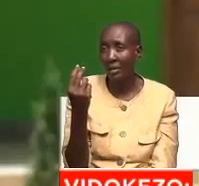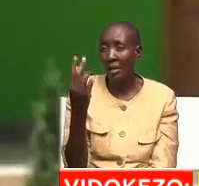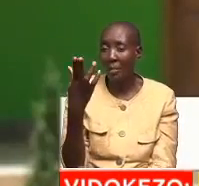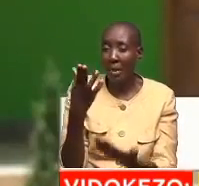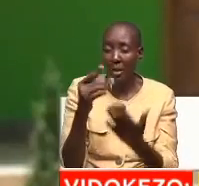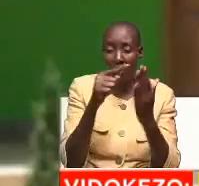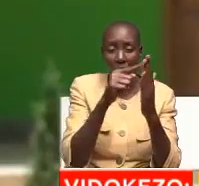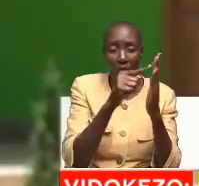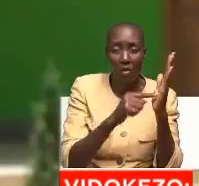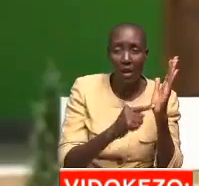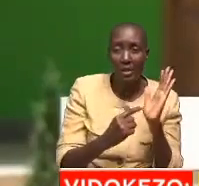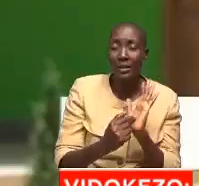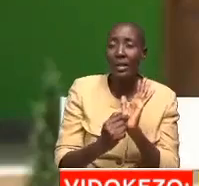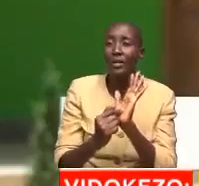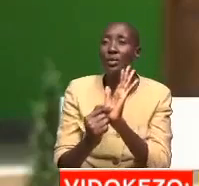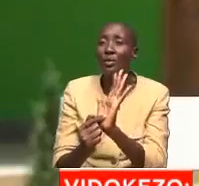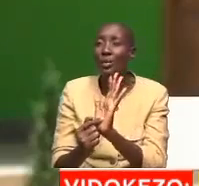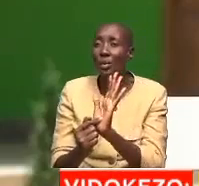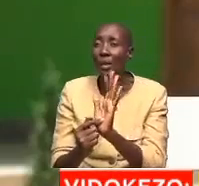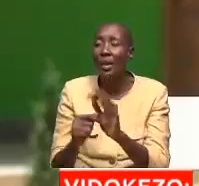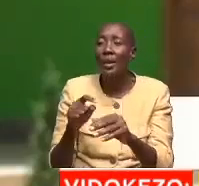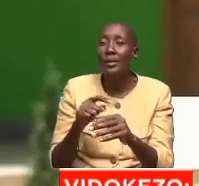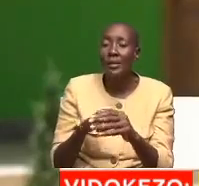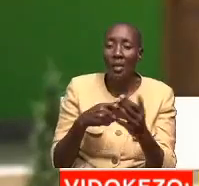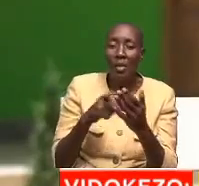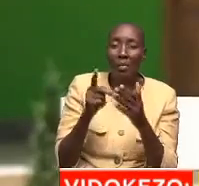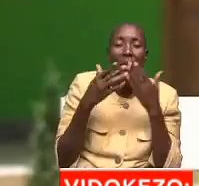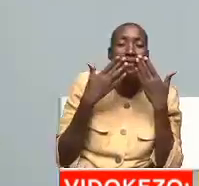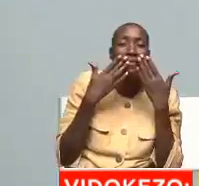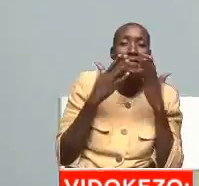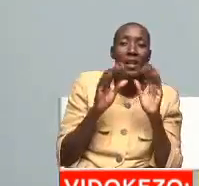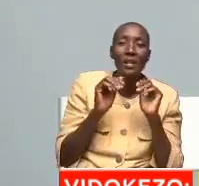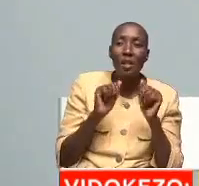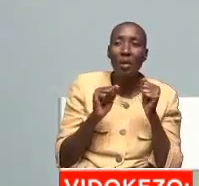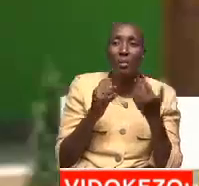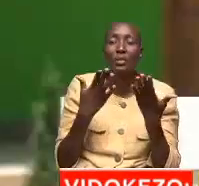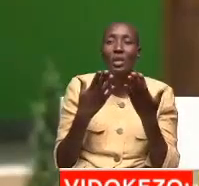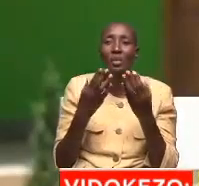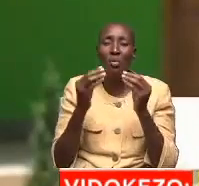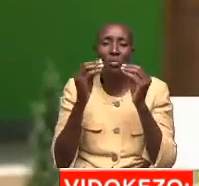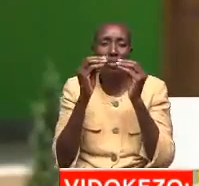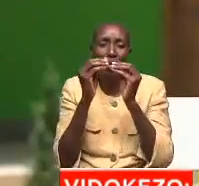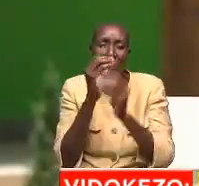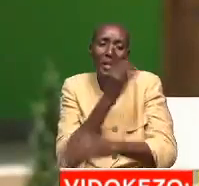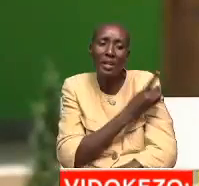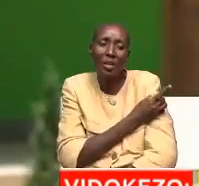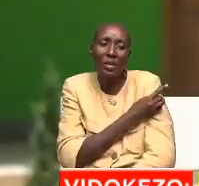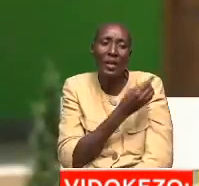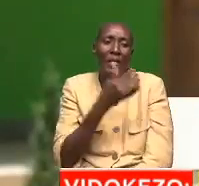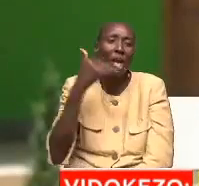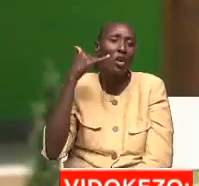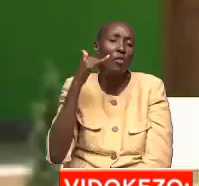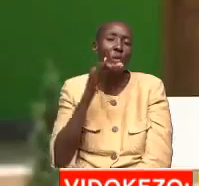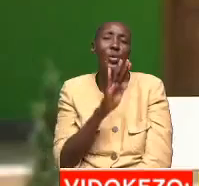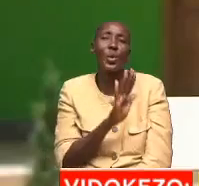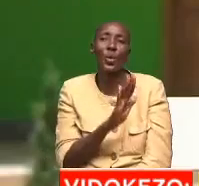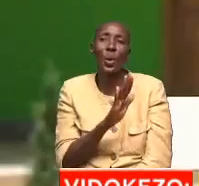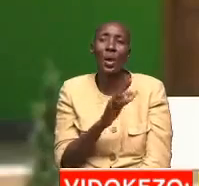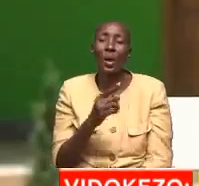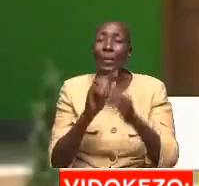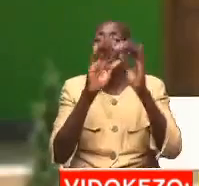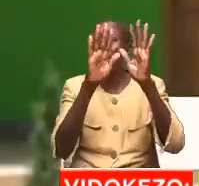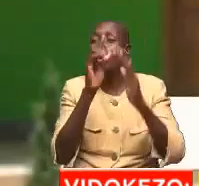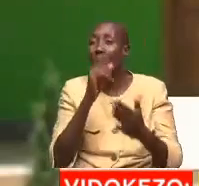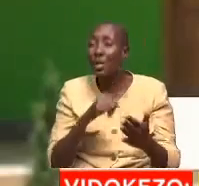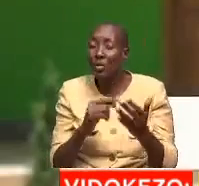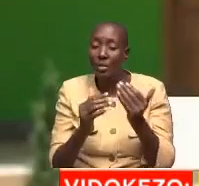the facility has put. Then that client will be able to see the doctor. The importance of having all this is we have to take care